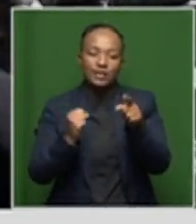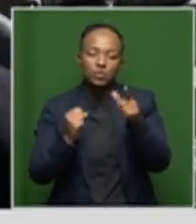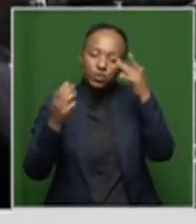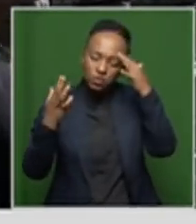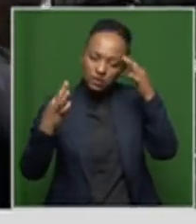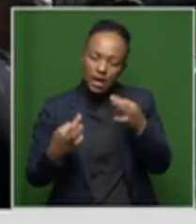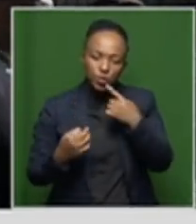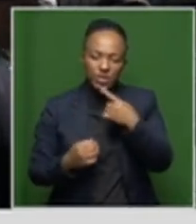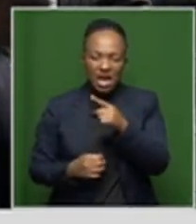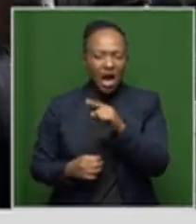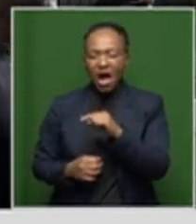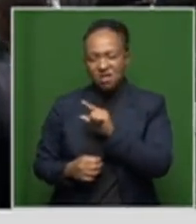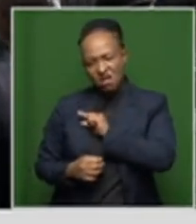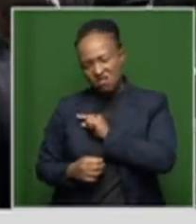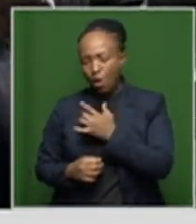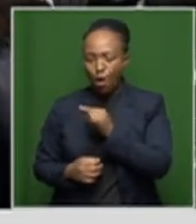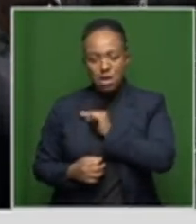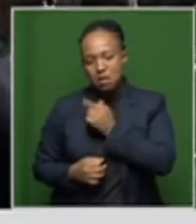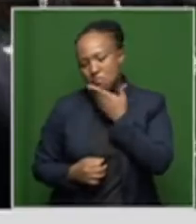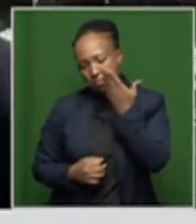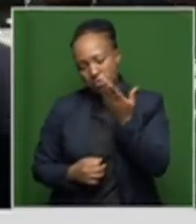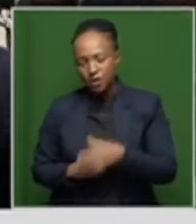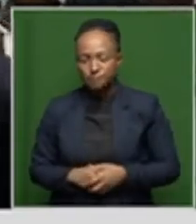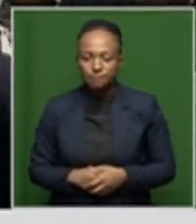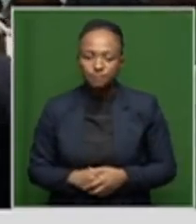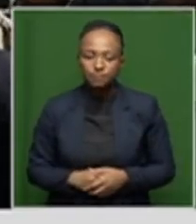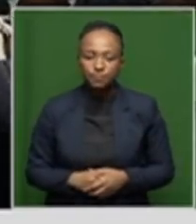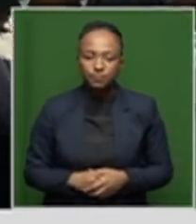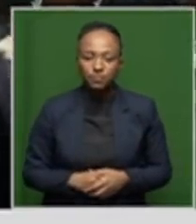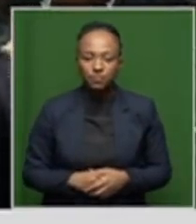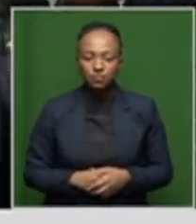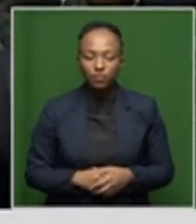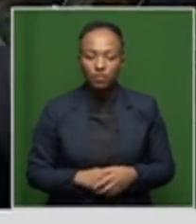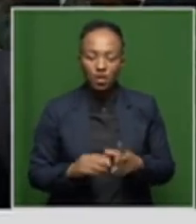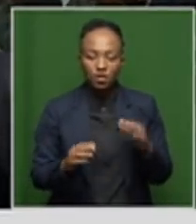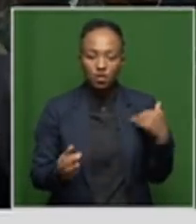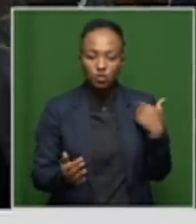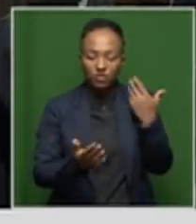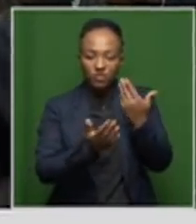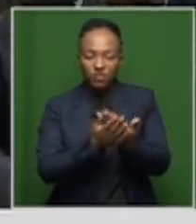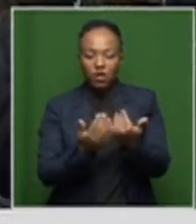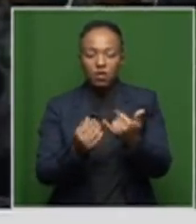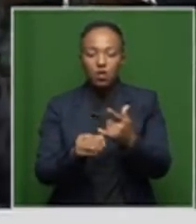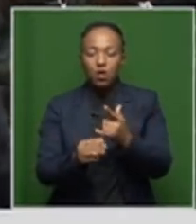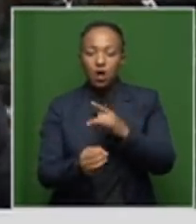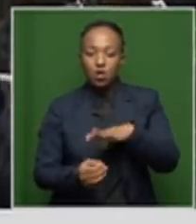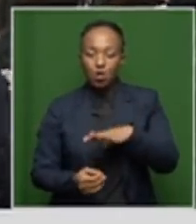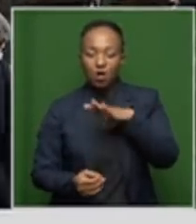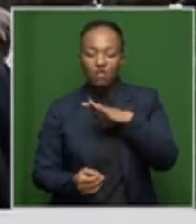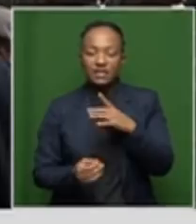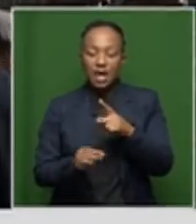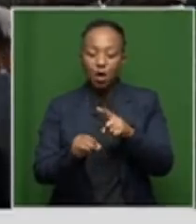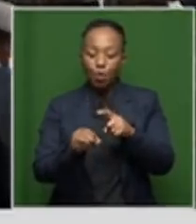the guilt or innocence of those involved. Looking at the number of years this matter has taken, are you confident that the quality of evidence and